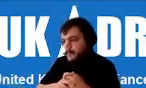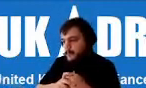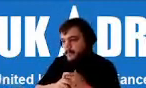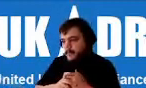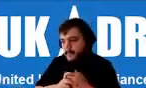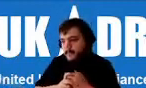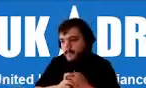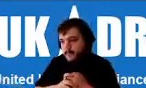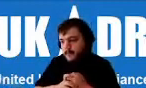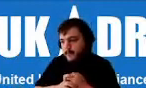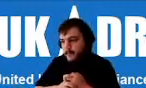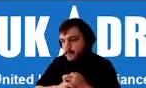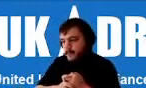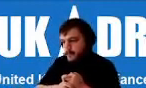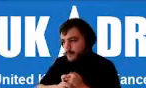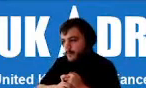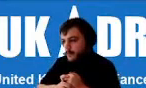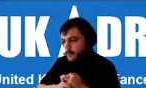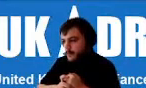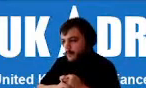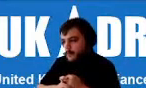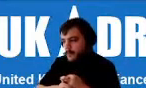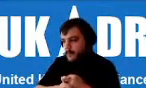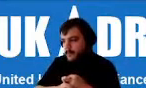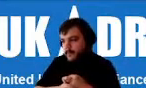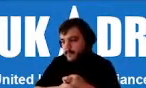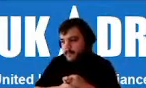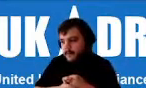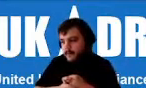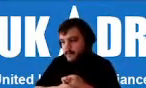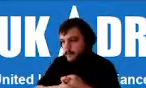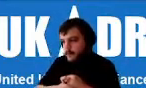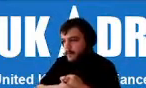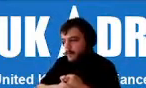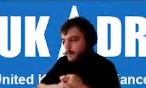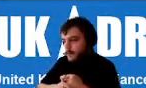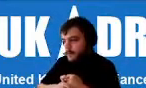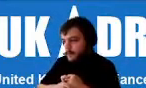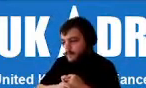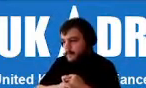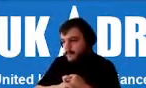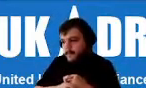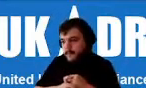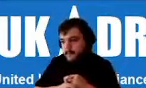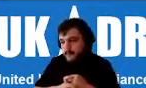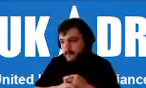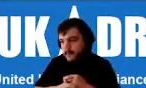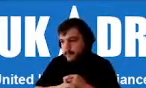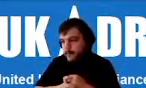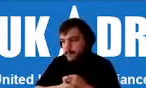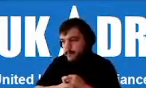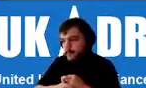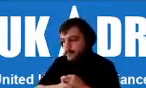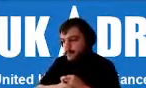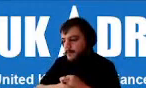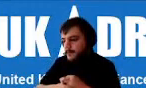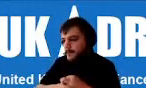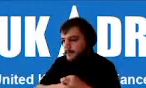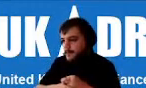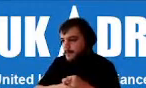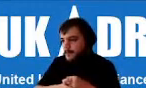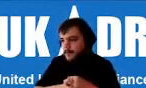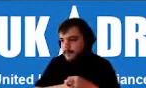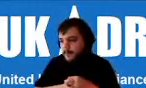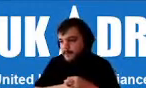be interviewed. Robert Harris is a novelist. I just finished reading his book, The Second Sleep, which, having read